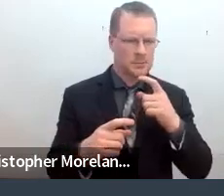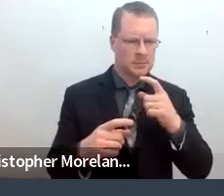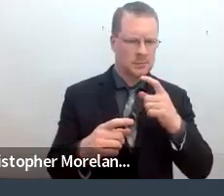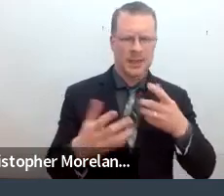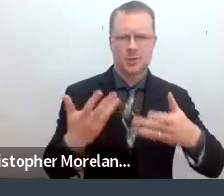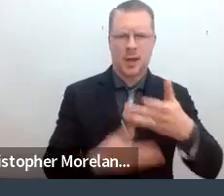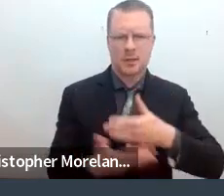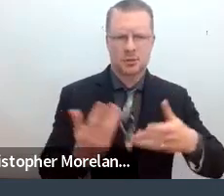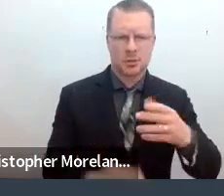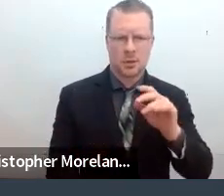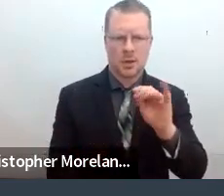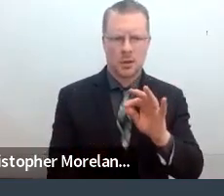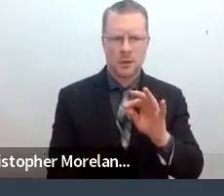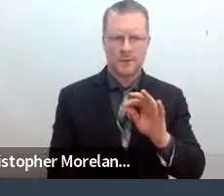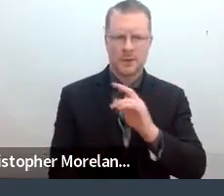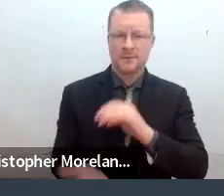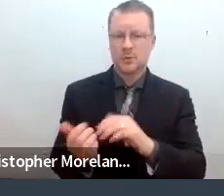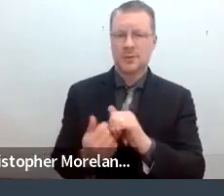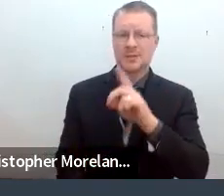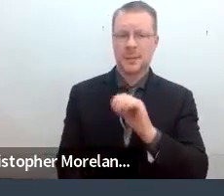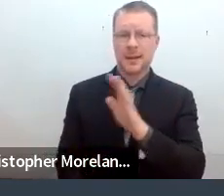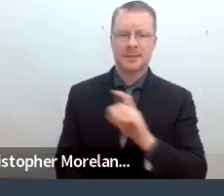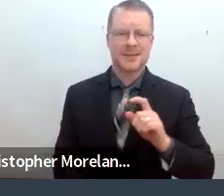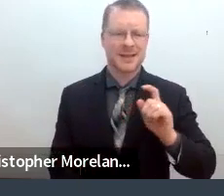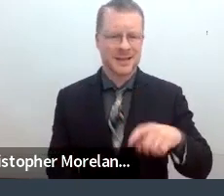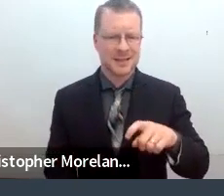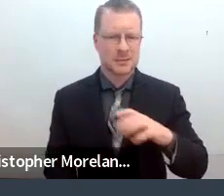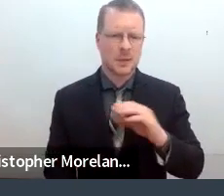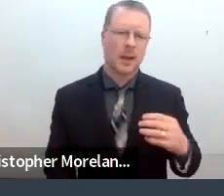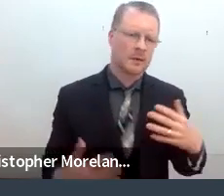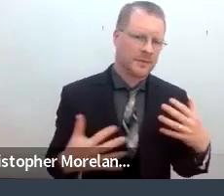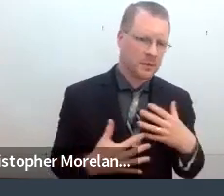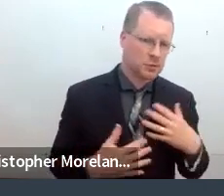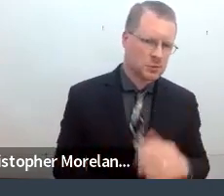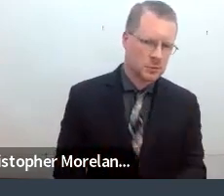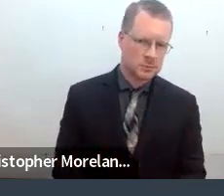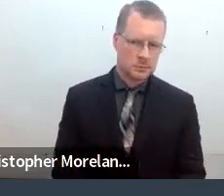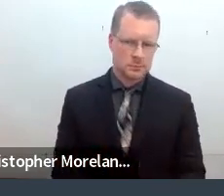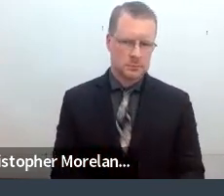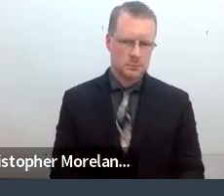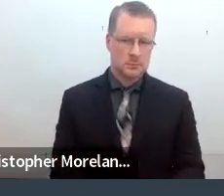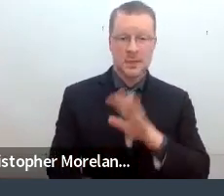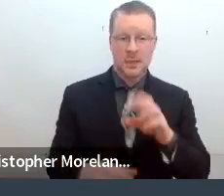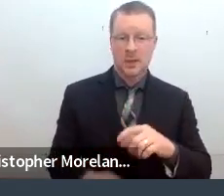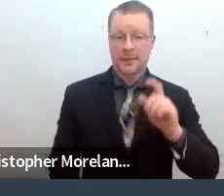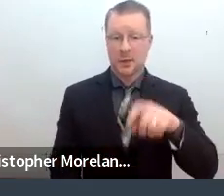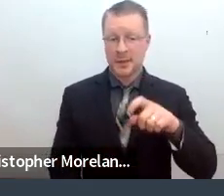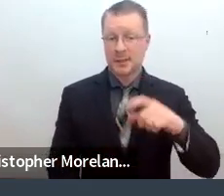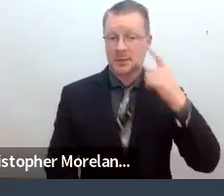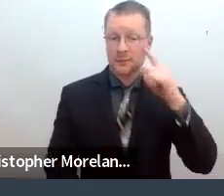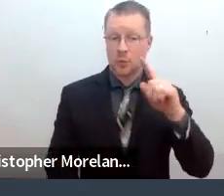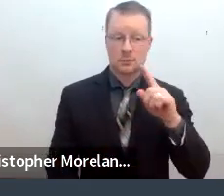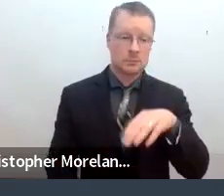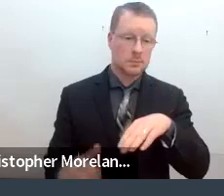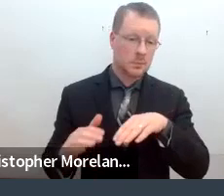These events describe complex interactions of physicians with disabilities and their needs, as well as